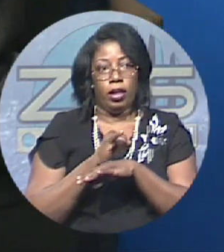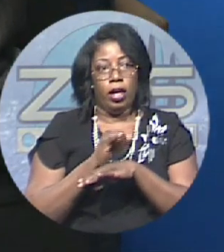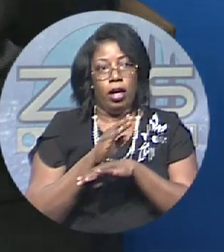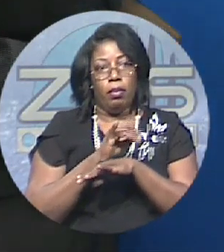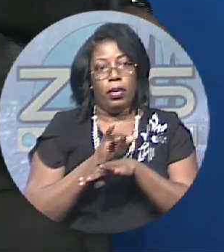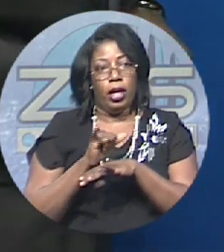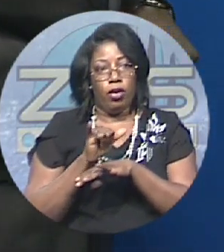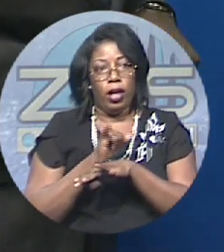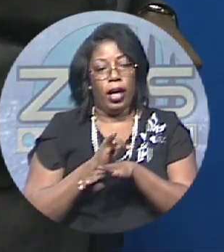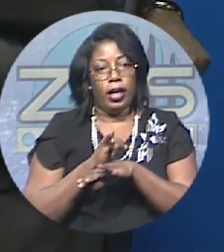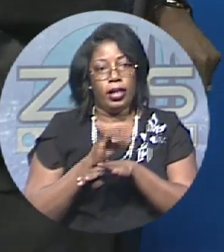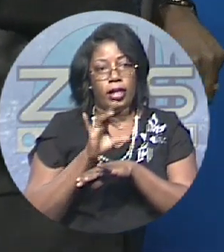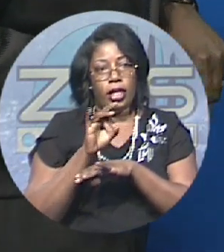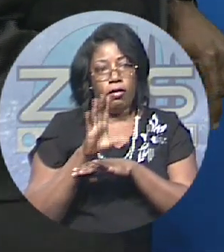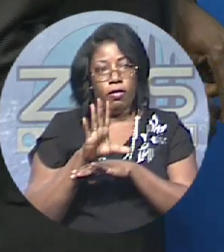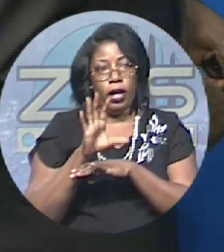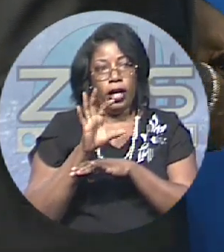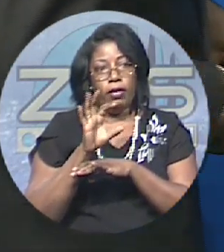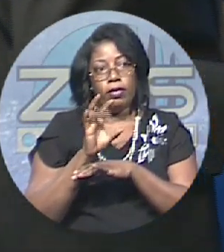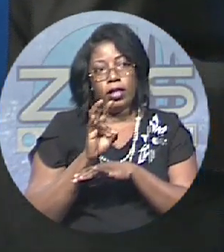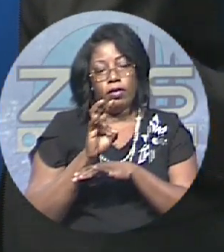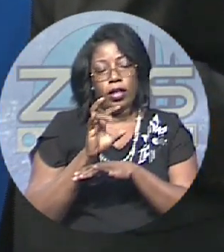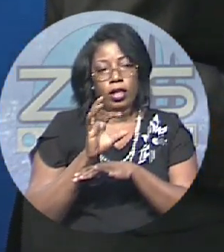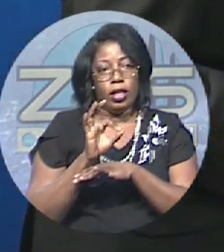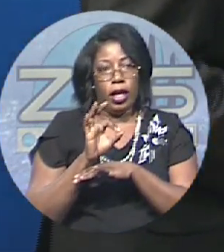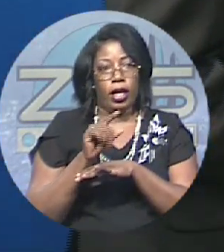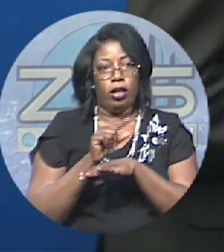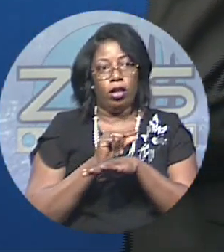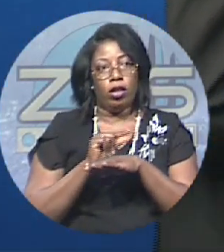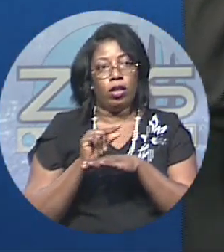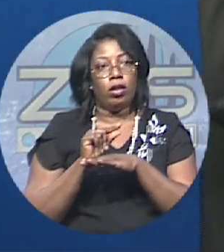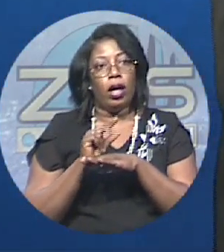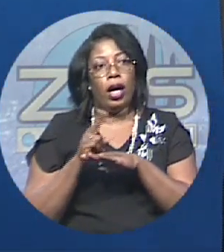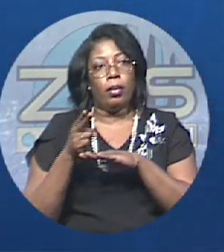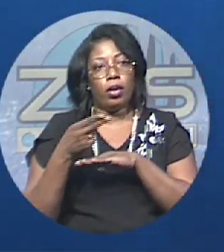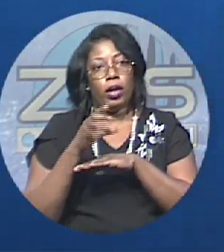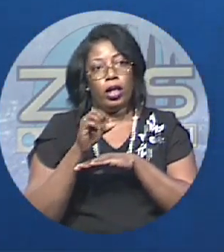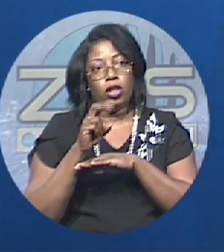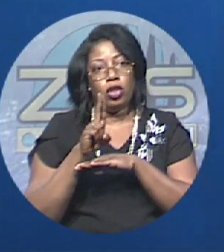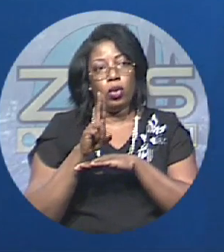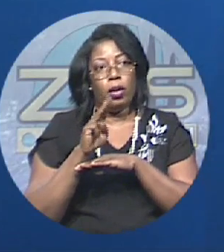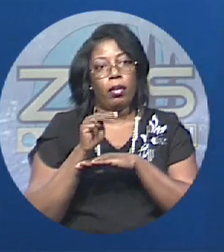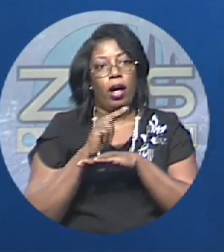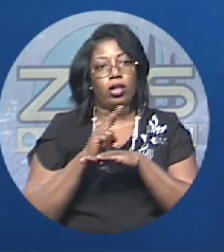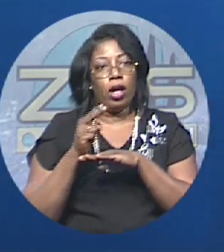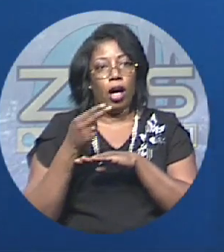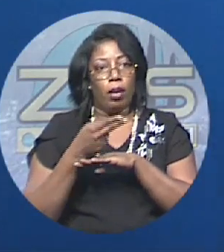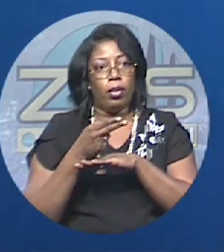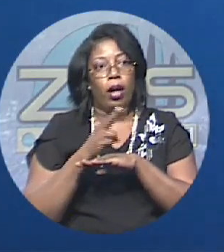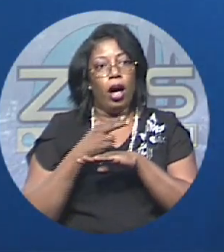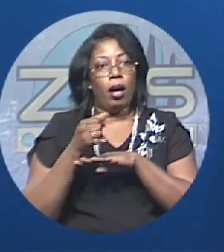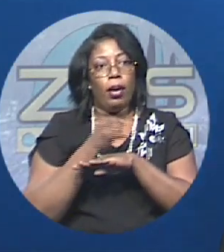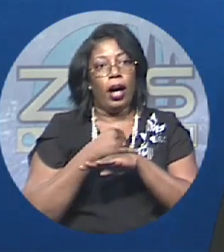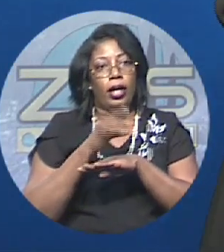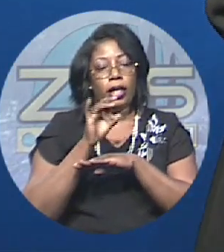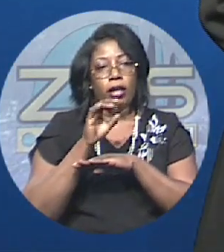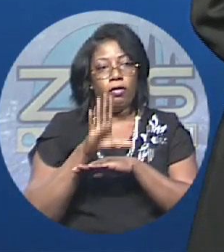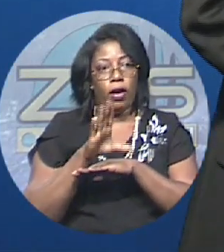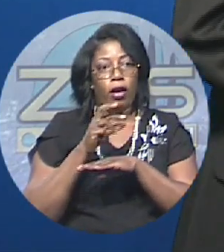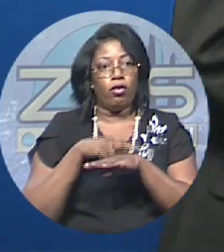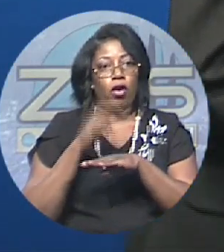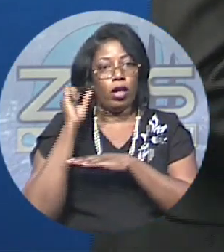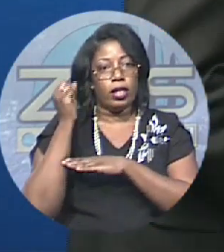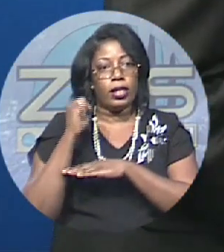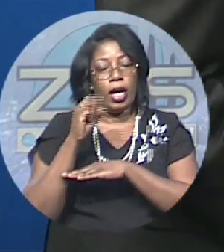Islands 85, 79 in Green Tulkey, Abaco, Marsh Harbor 82, 85 in Harbor Island, that's Naughty Lutra, Rock